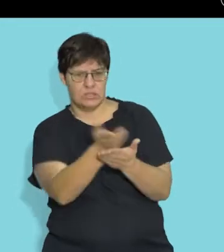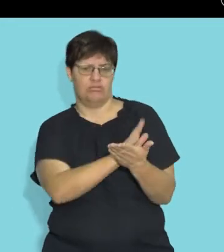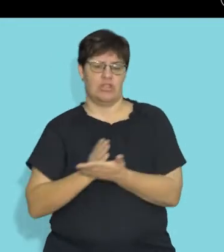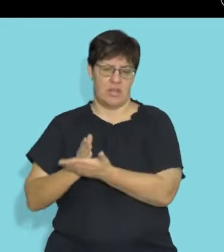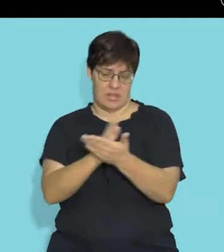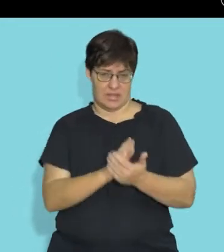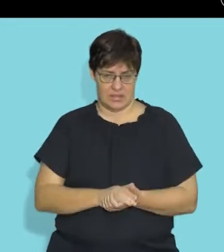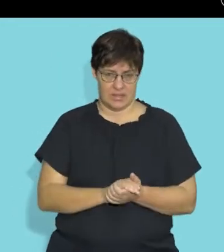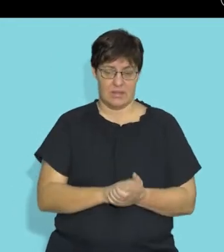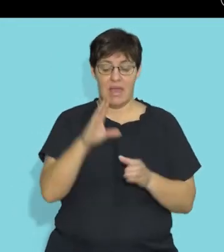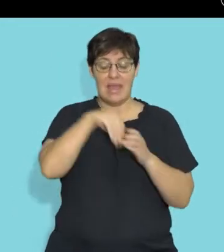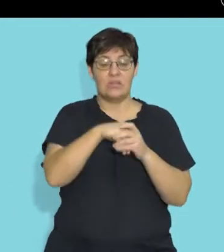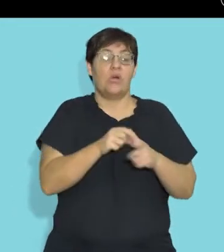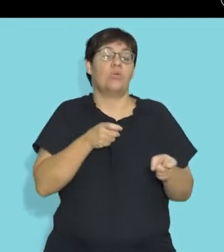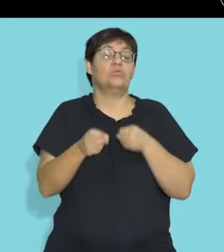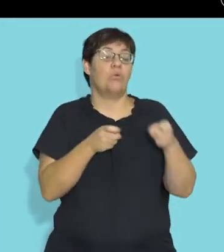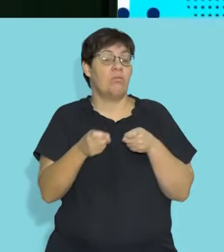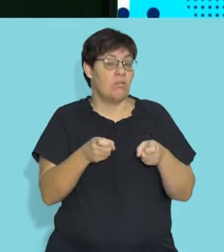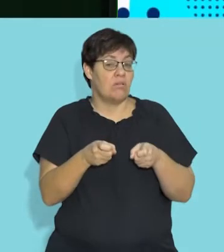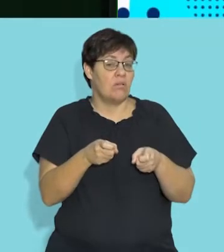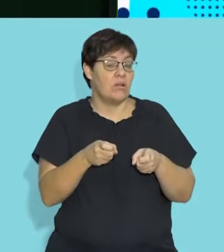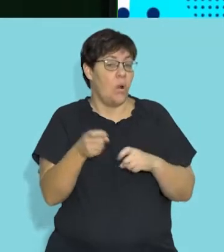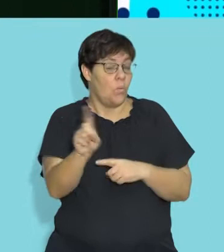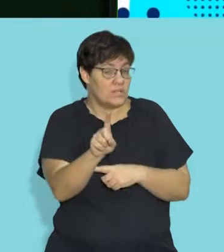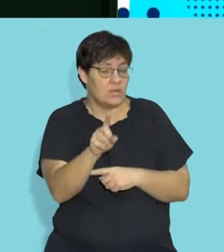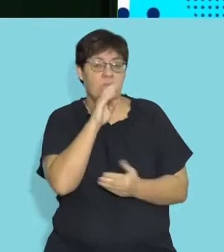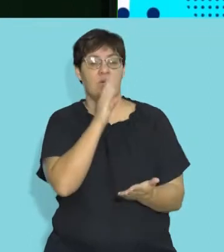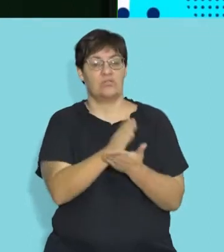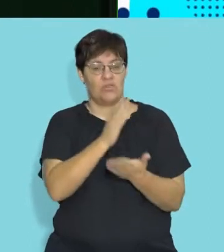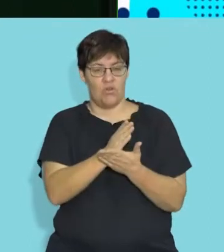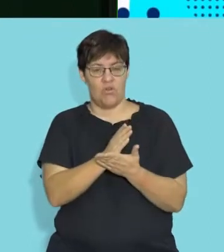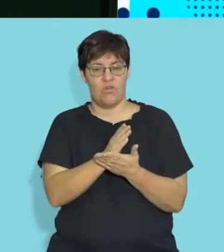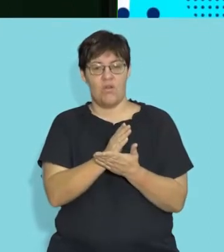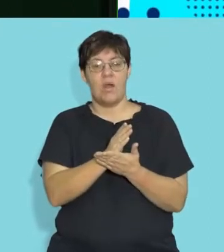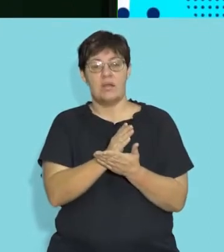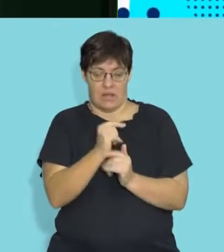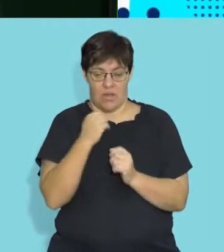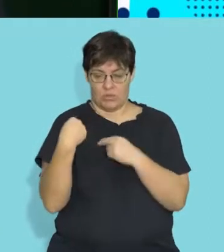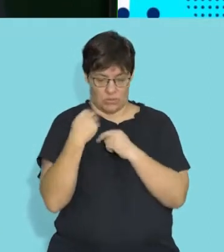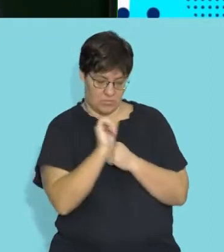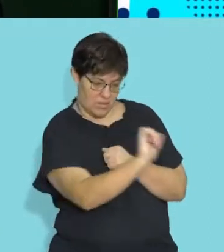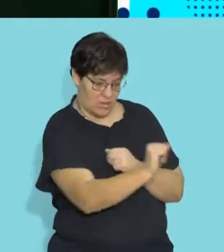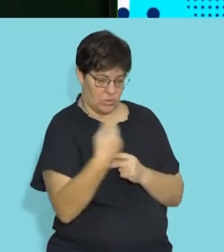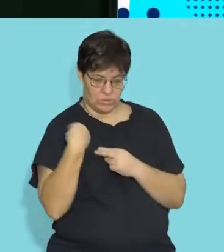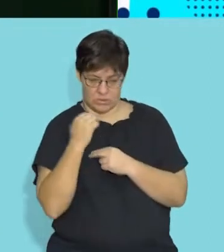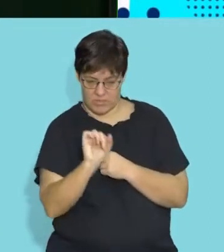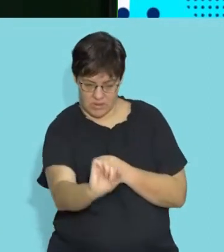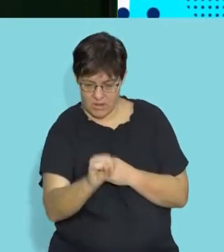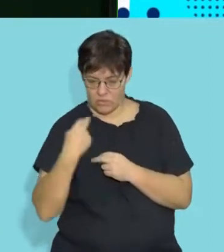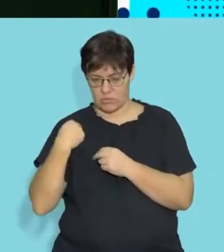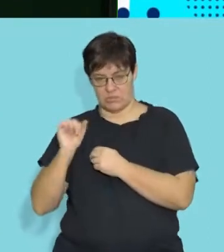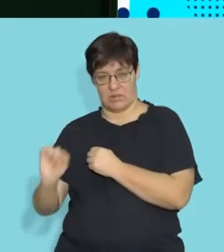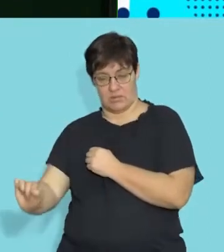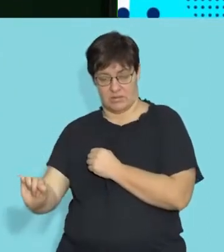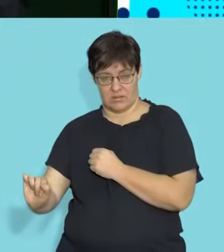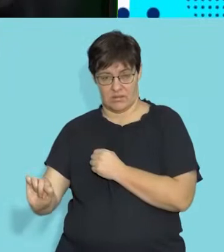what we said. Part of internal control is to ensure that we have division of duties. What do we mean by that? By